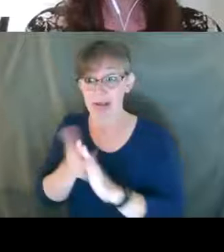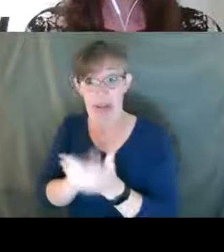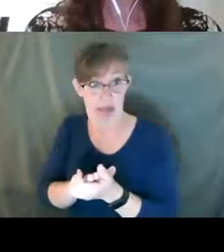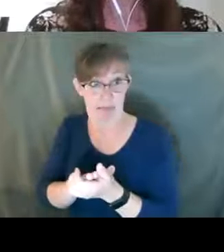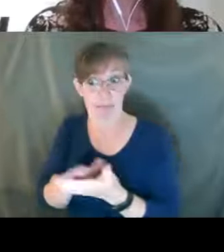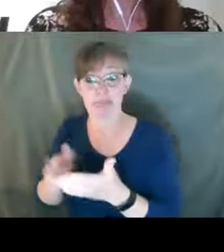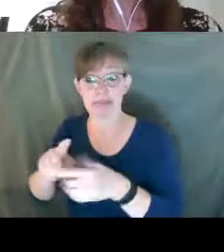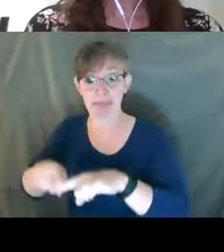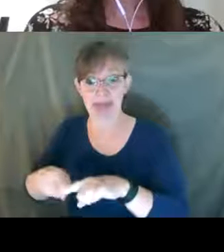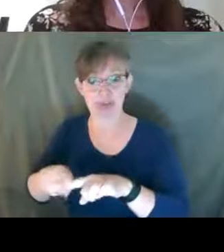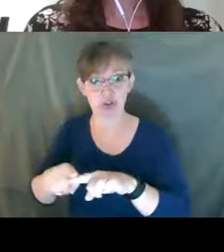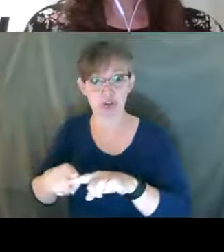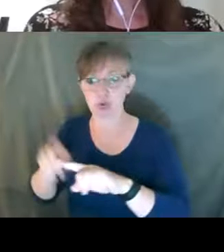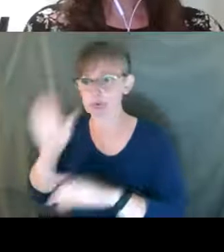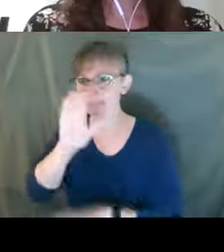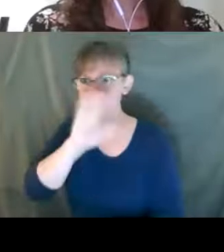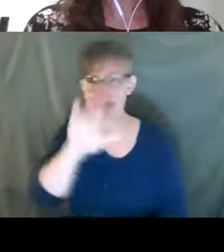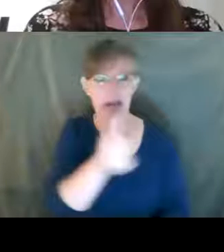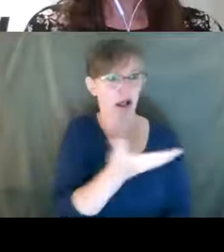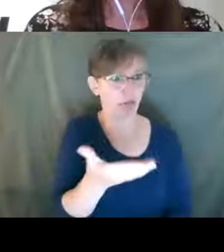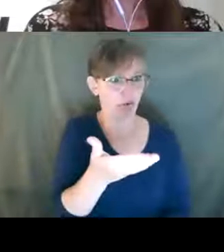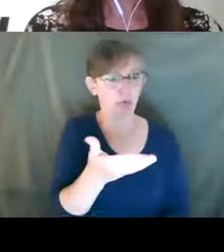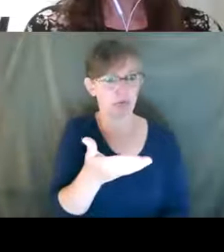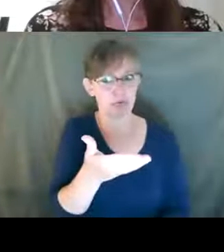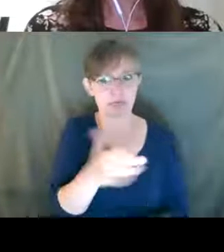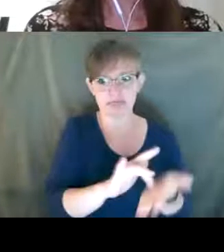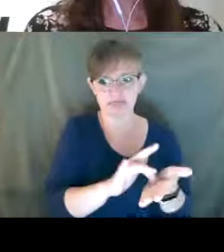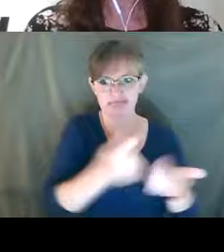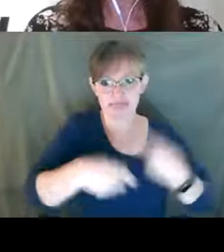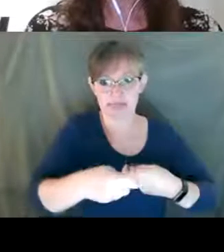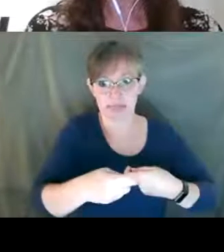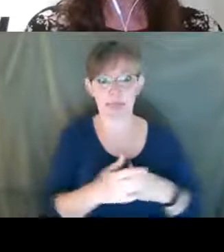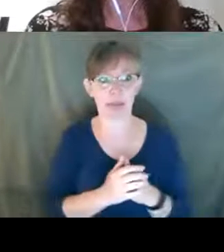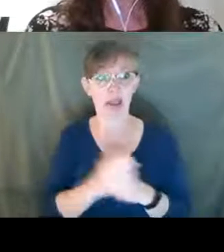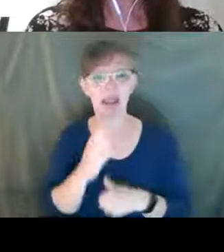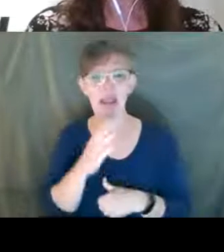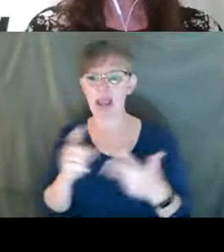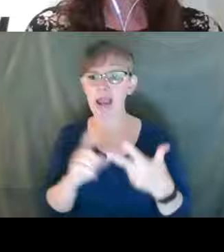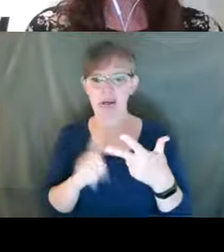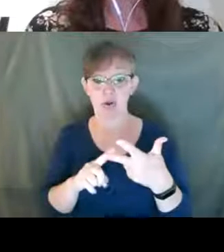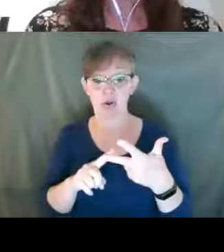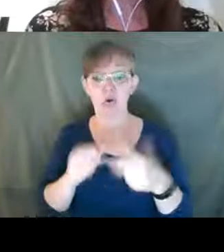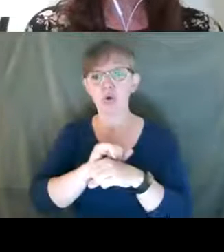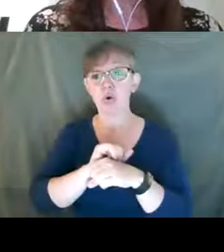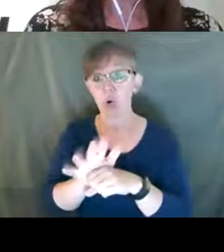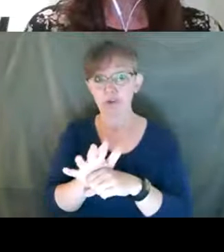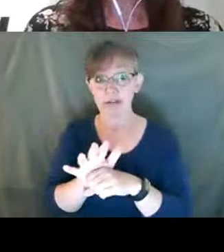things. And COVID, which contributed to forced